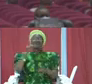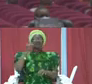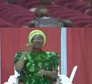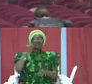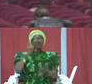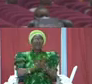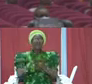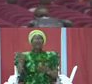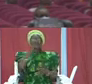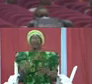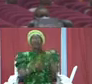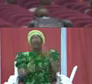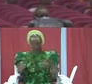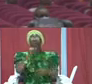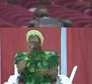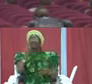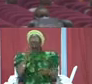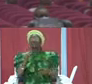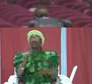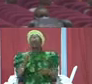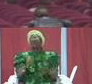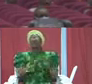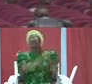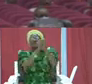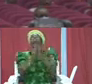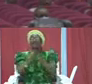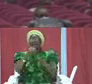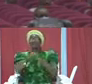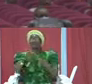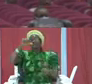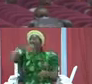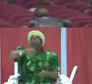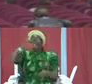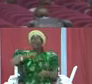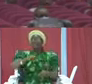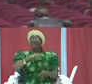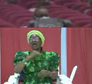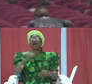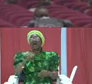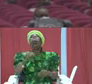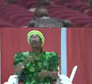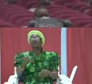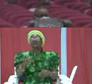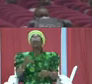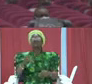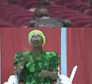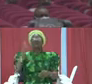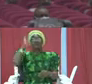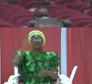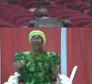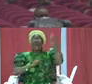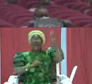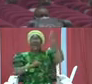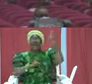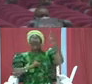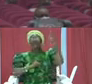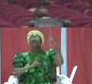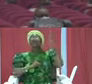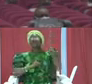together unto condemnation. And the rest will I set in order when I